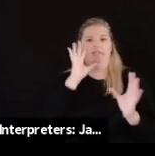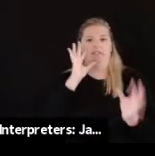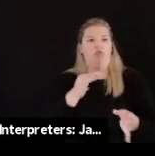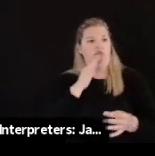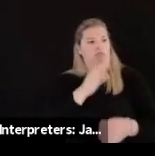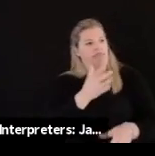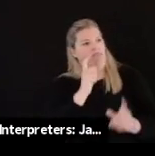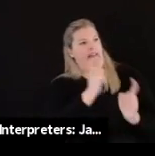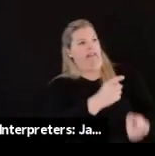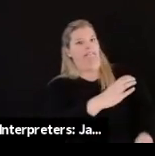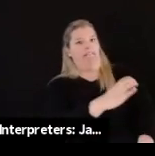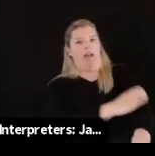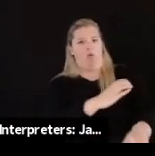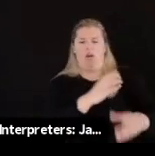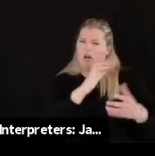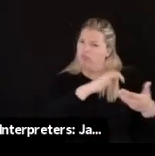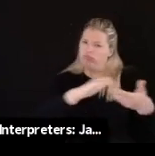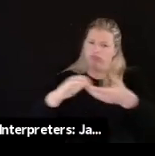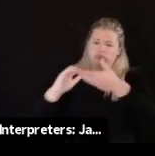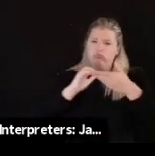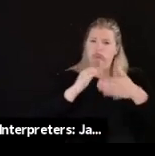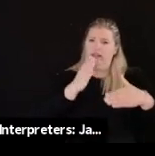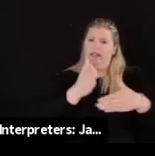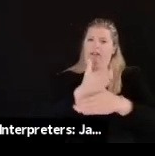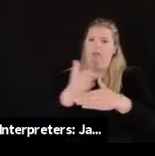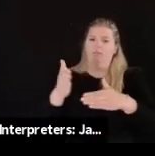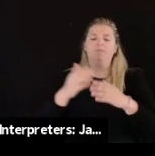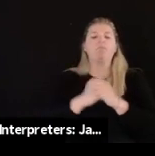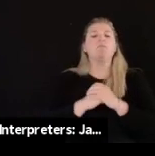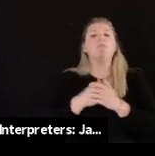you can expect from our conversation today is